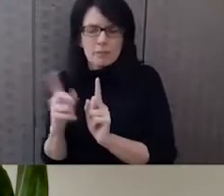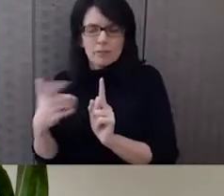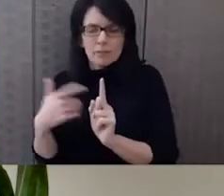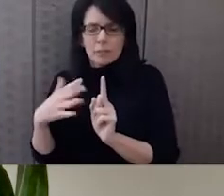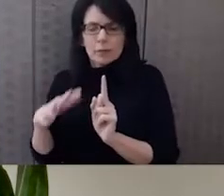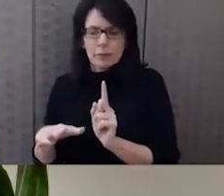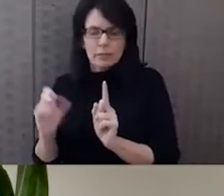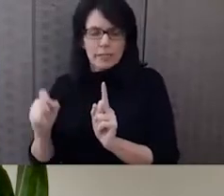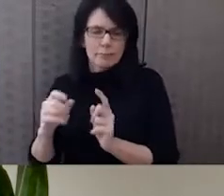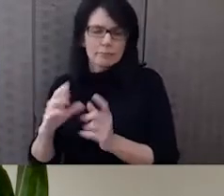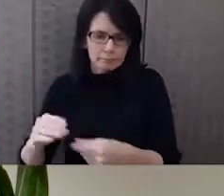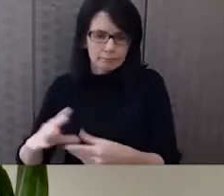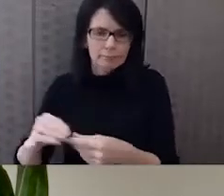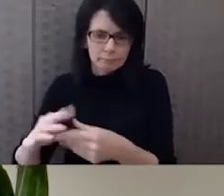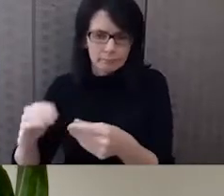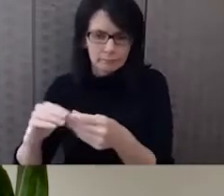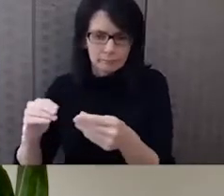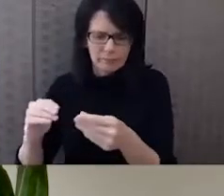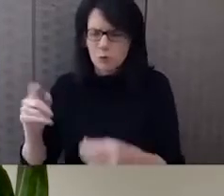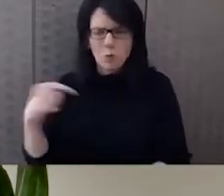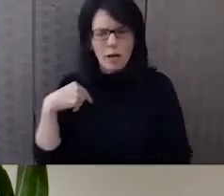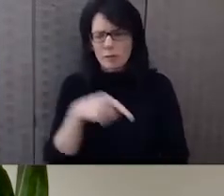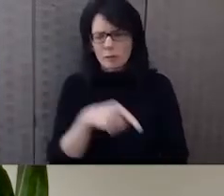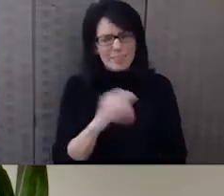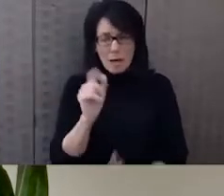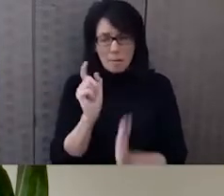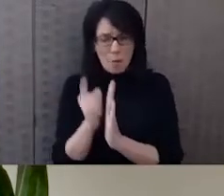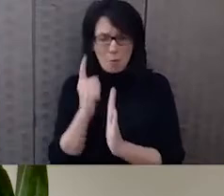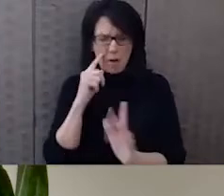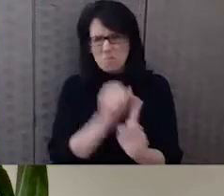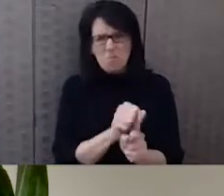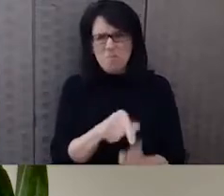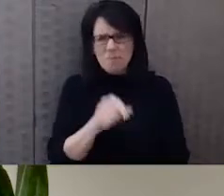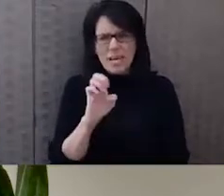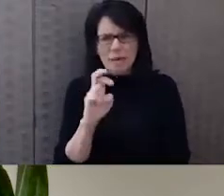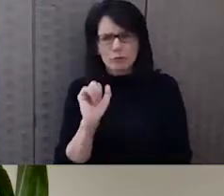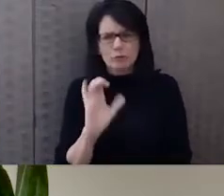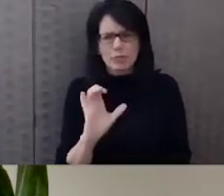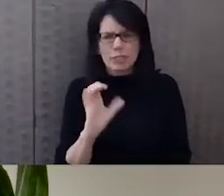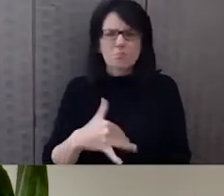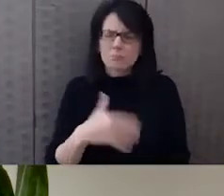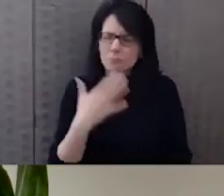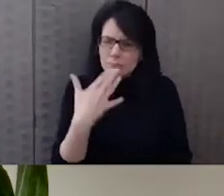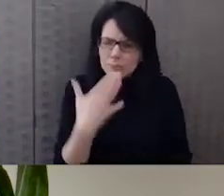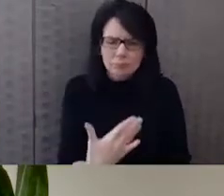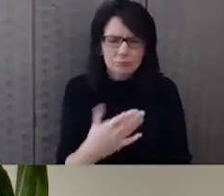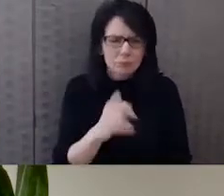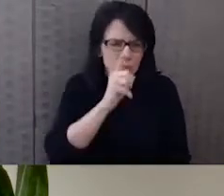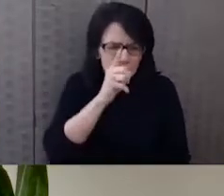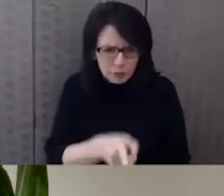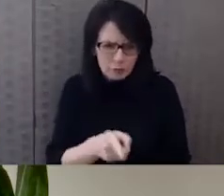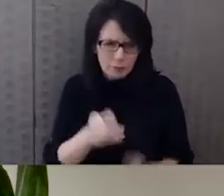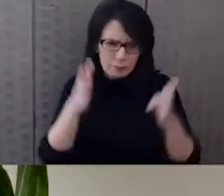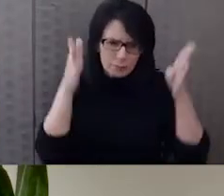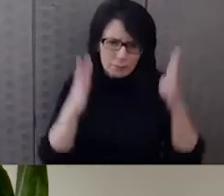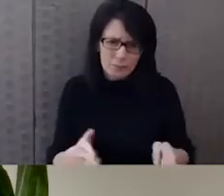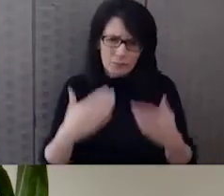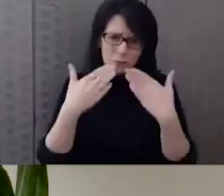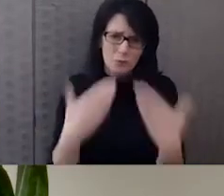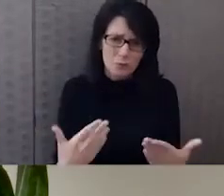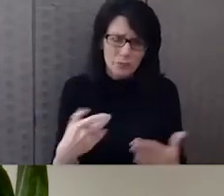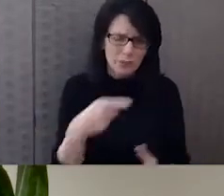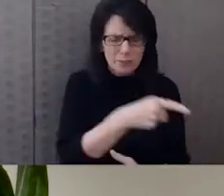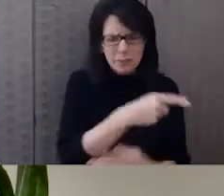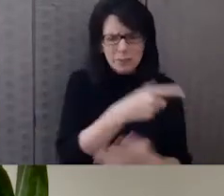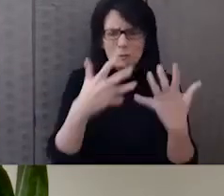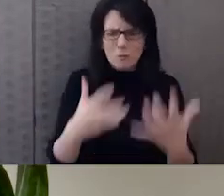I knew that Eric Grossman was the real thing. His commitment to our mission to advocating for children who face daunting